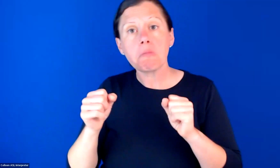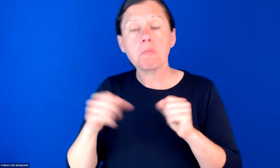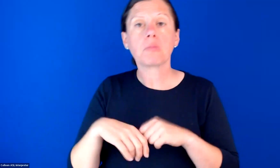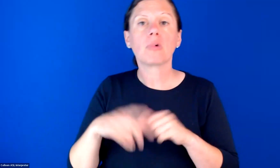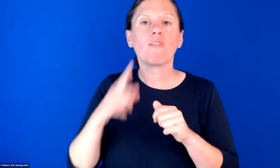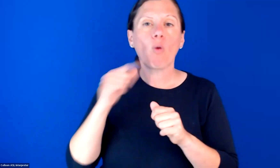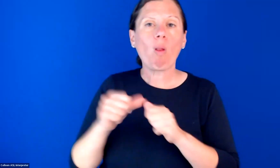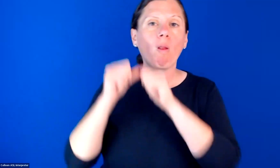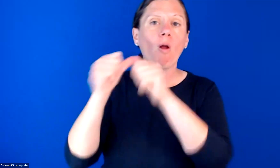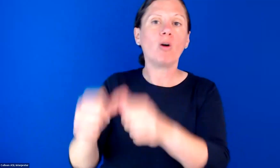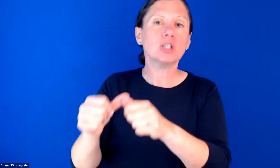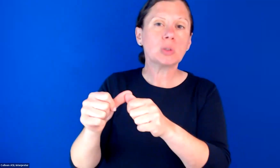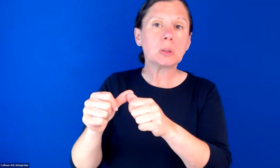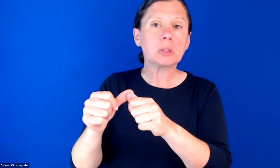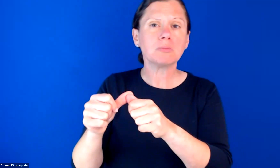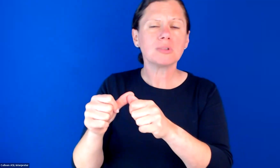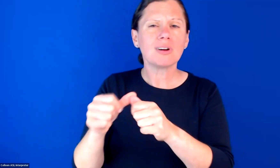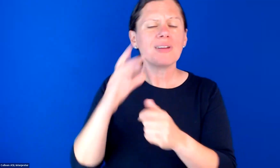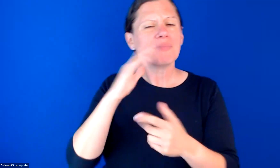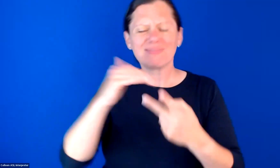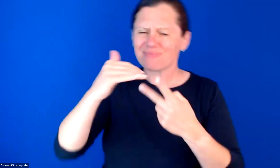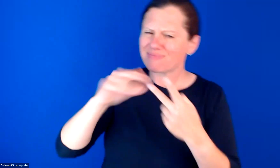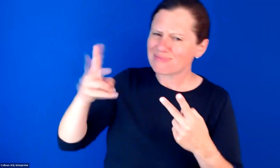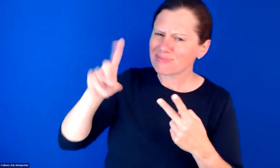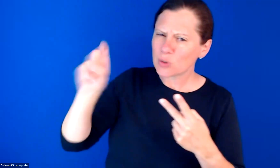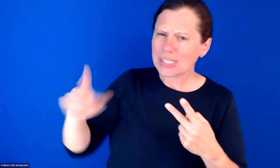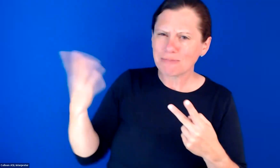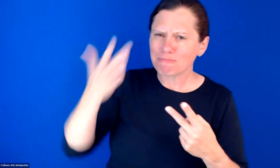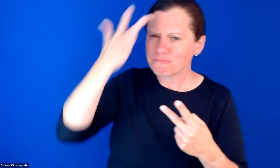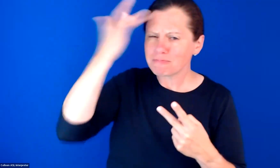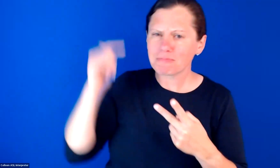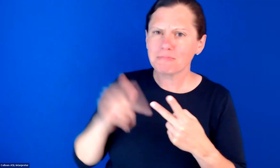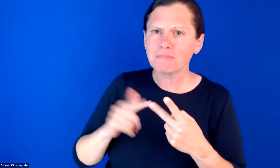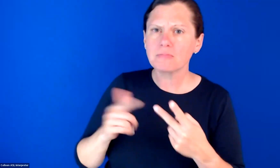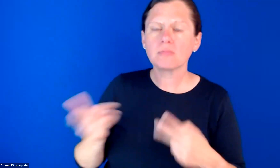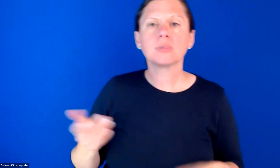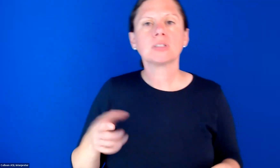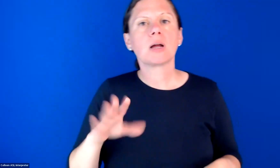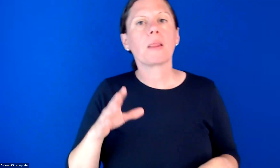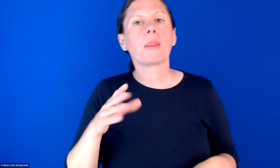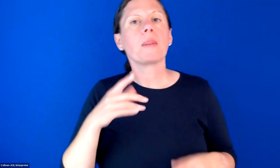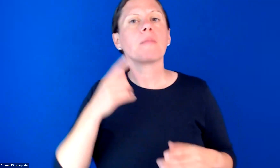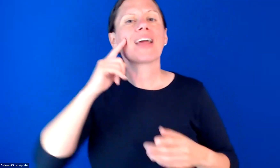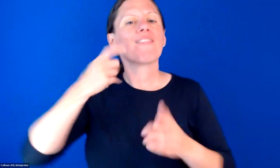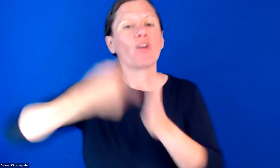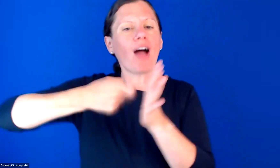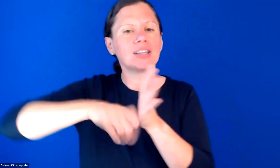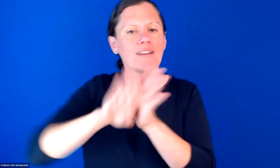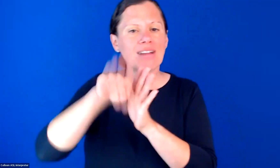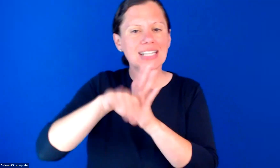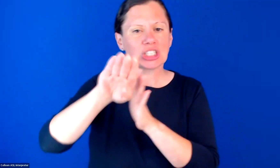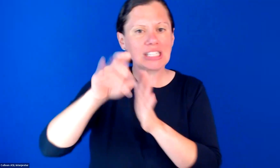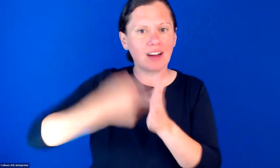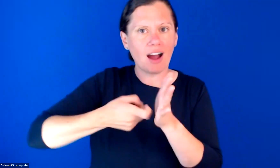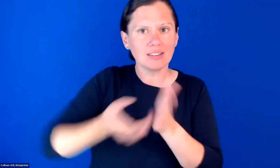What was the second part of that question, Sam? What is the plan to adjust for inflation? Inflation. Yeah, so we have